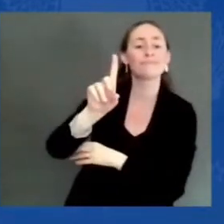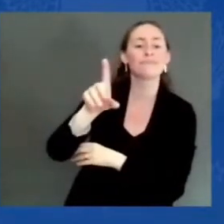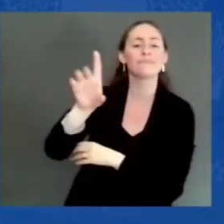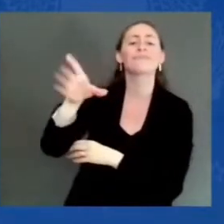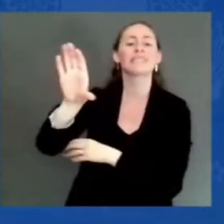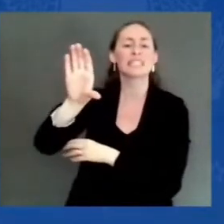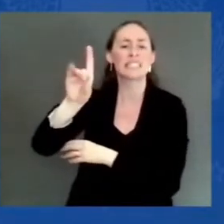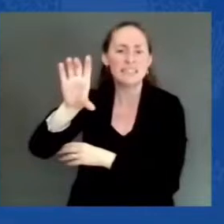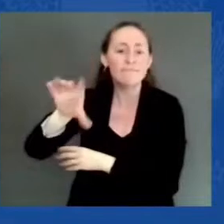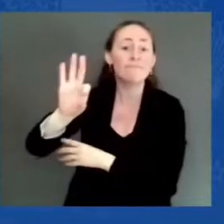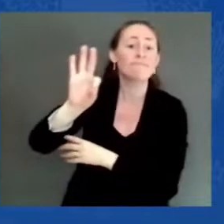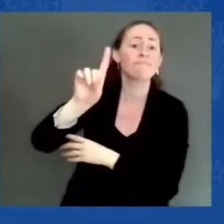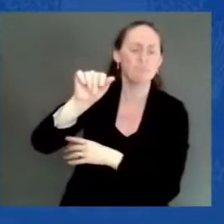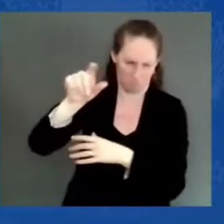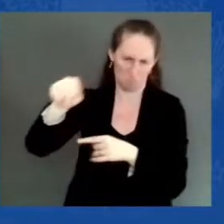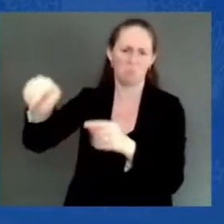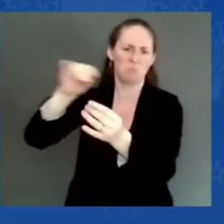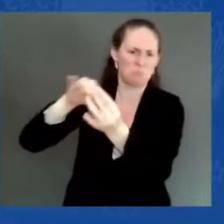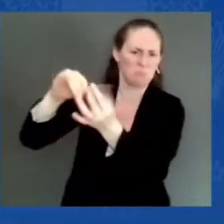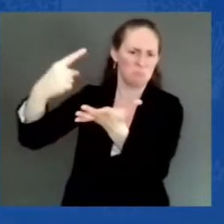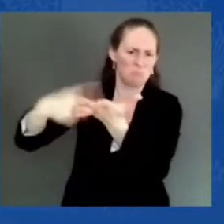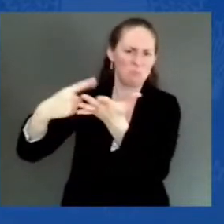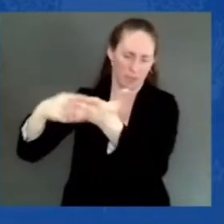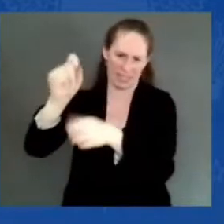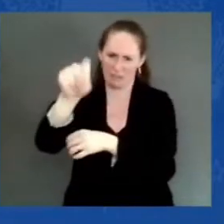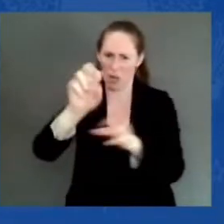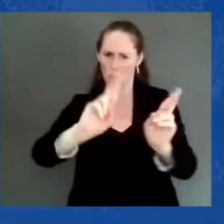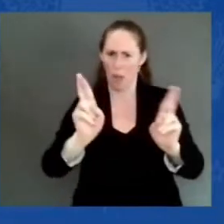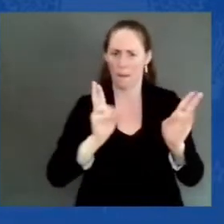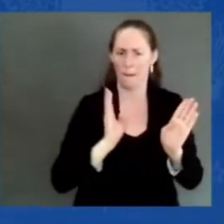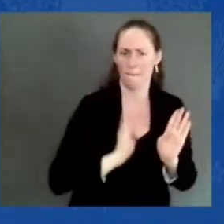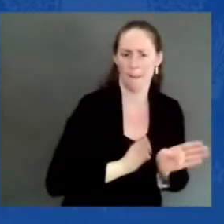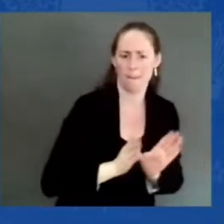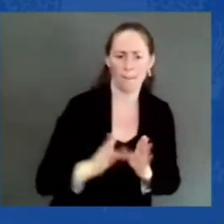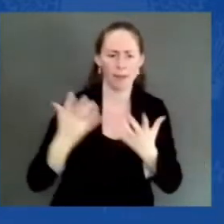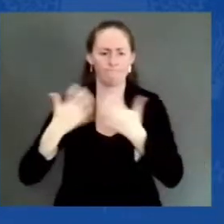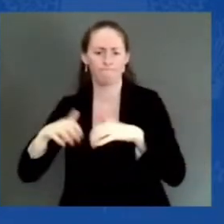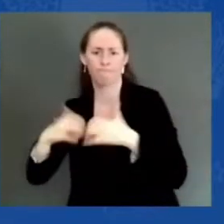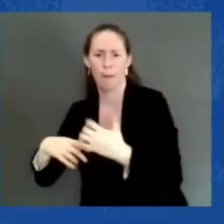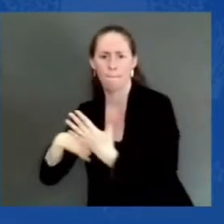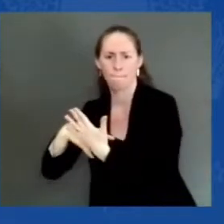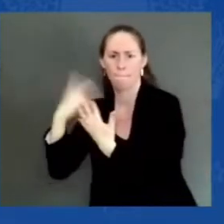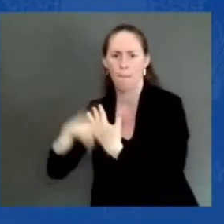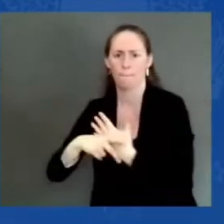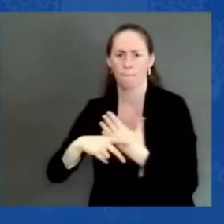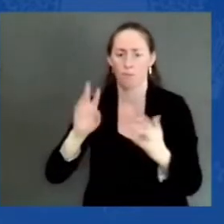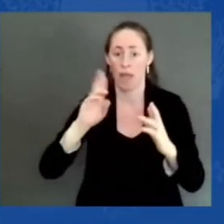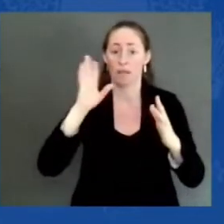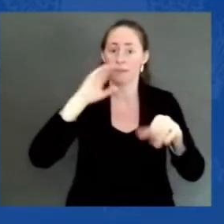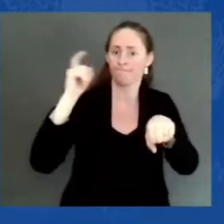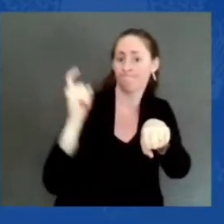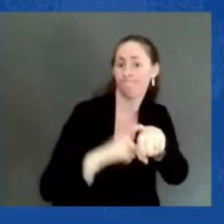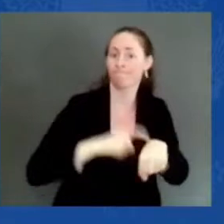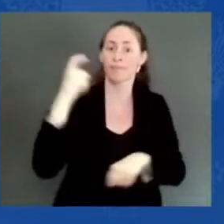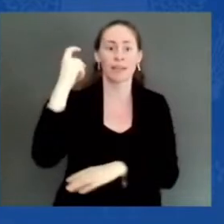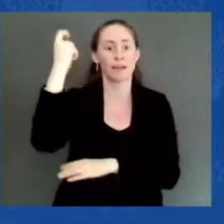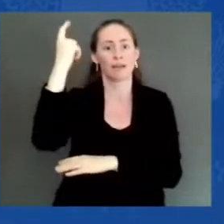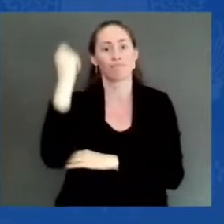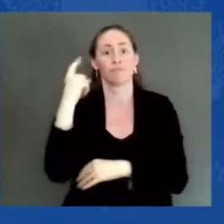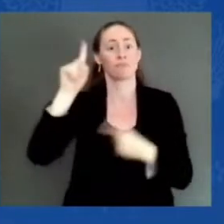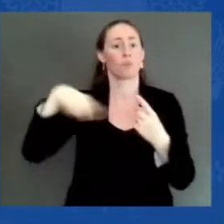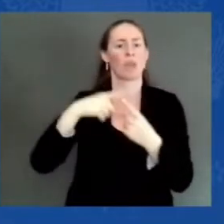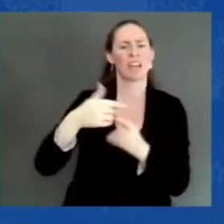ready to start this booster program during the week of September 20, in which time anyone